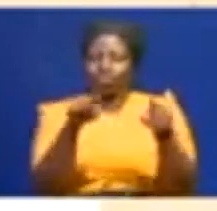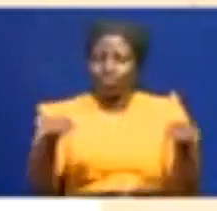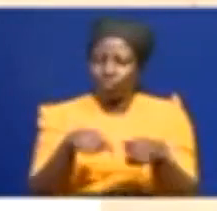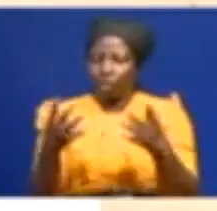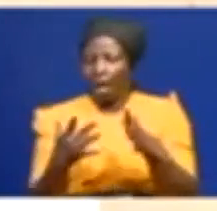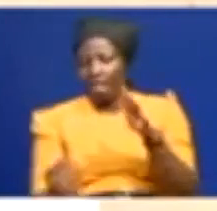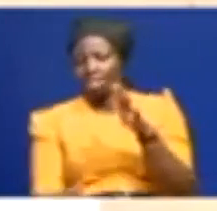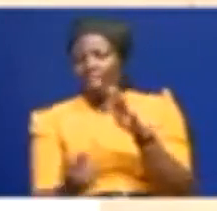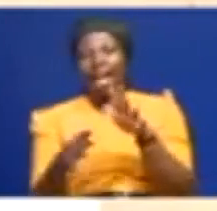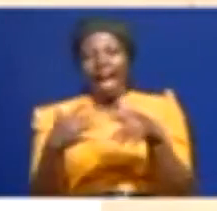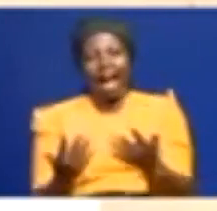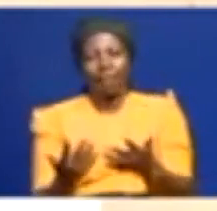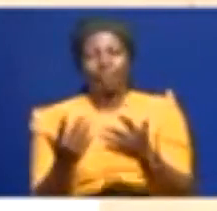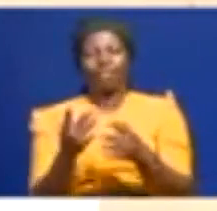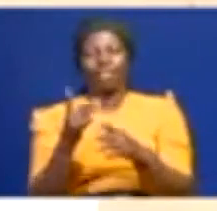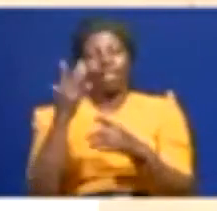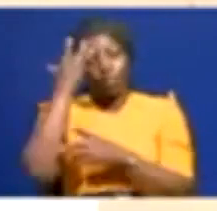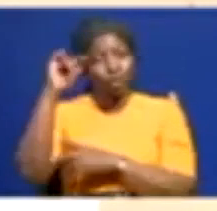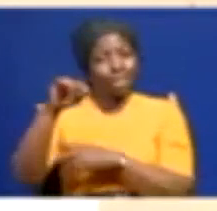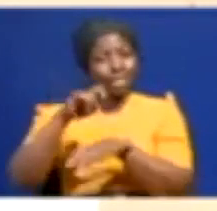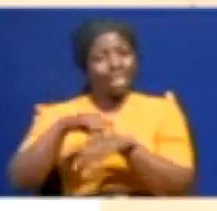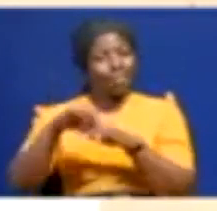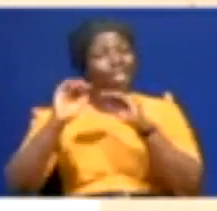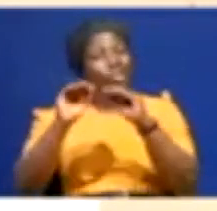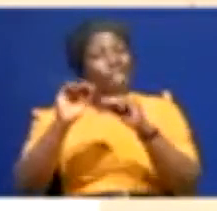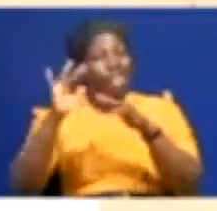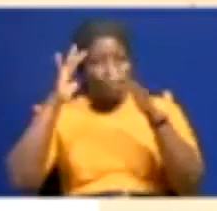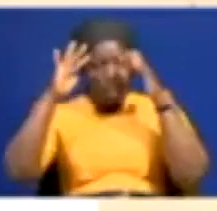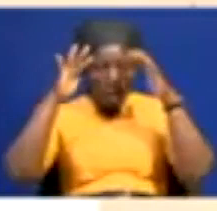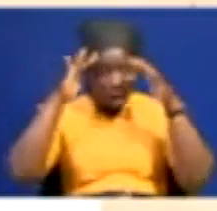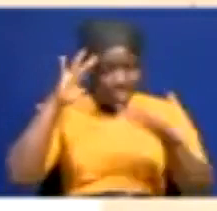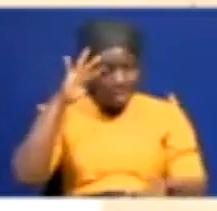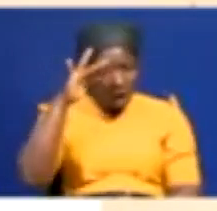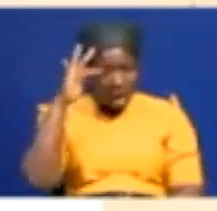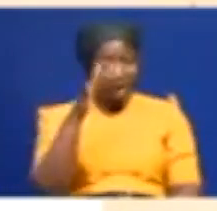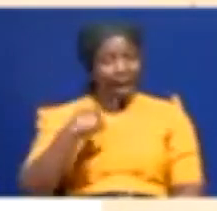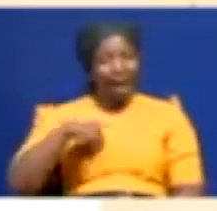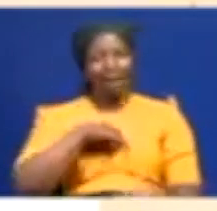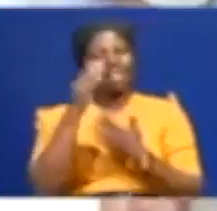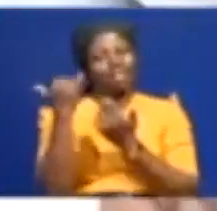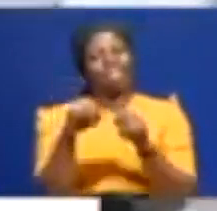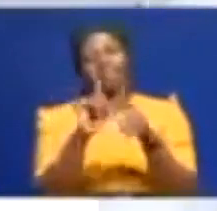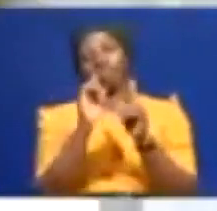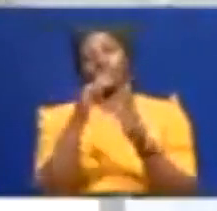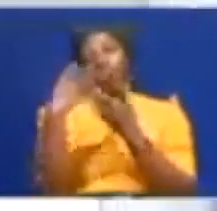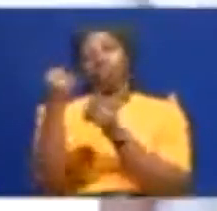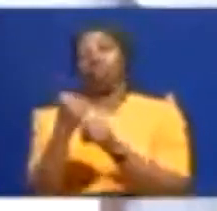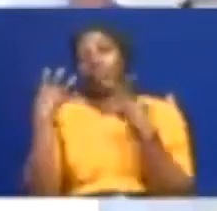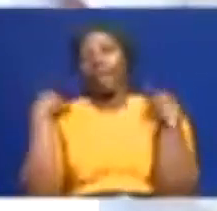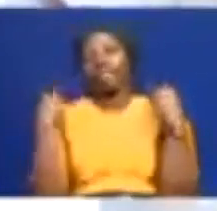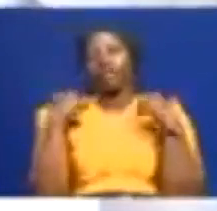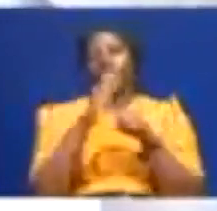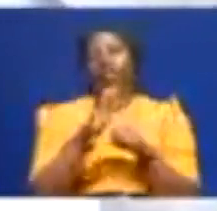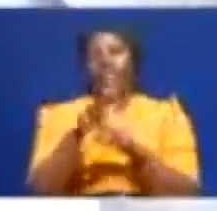pivot. And because this time now they were taught theoretically, then we expect them to do a lot of practical work. The area member of